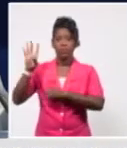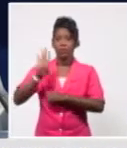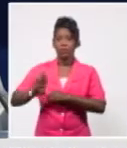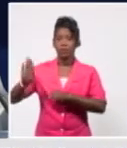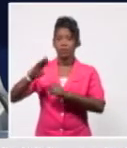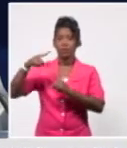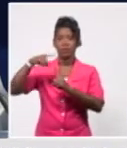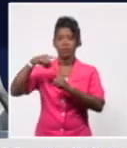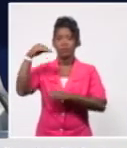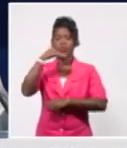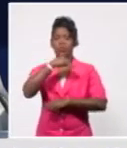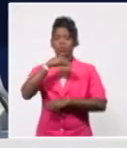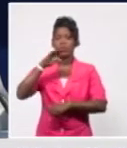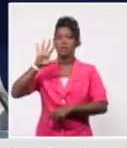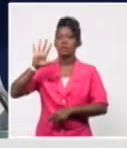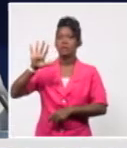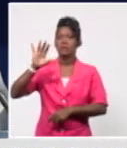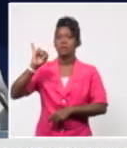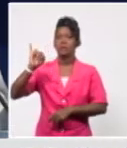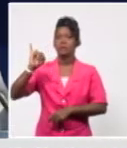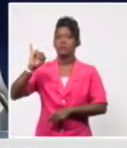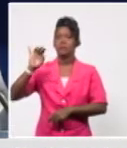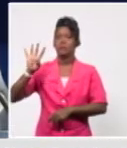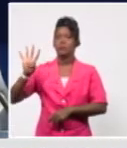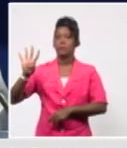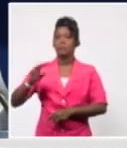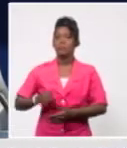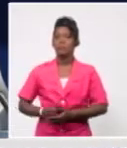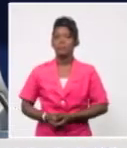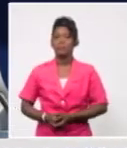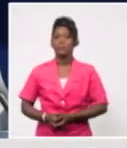461 in the Hermanos Almaheires Hospital,